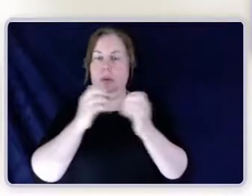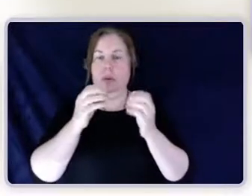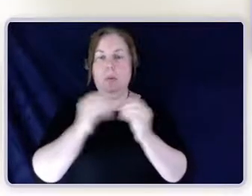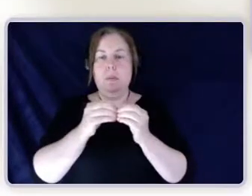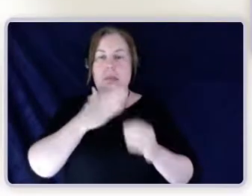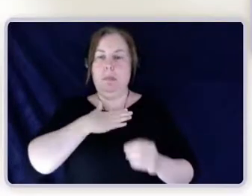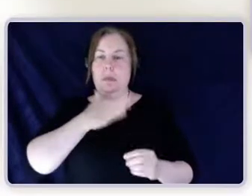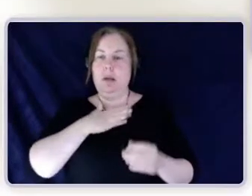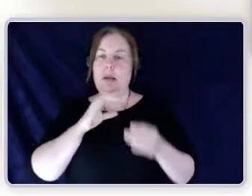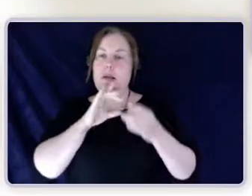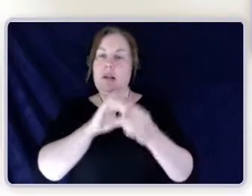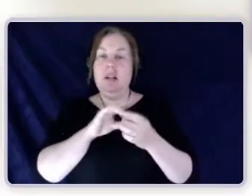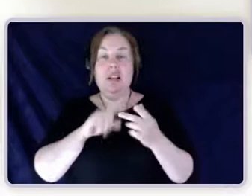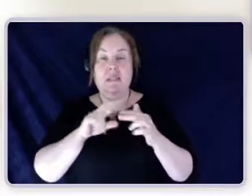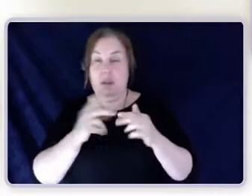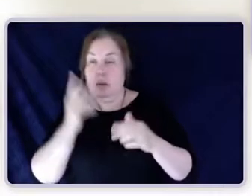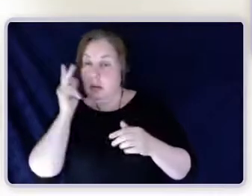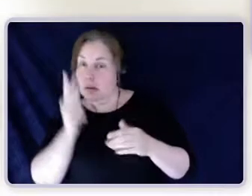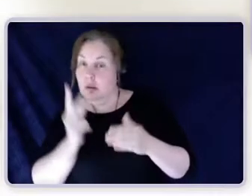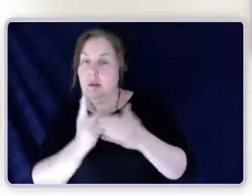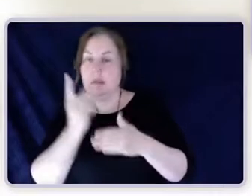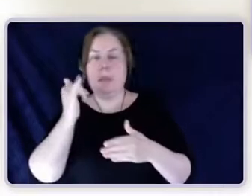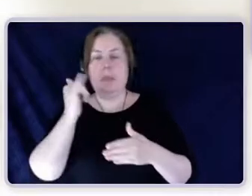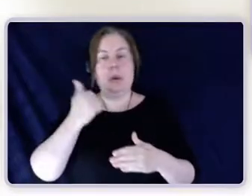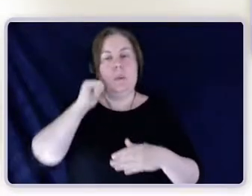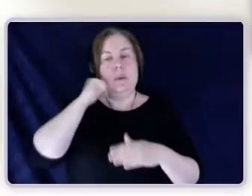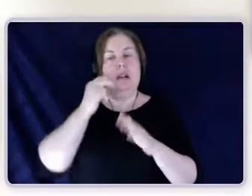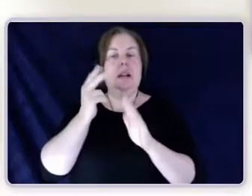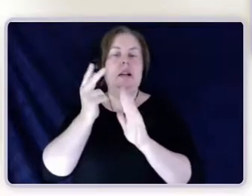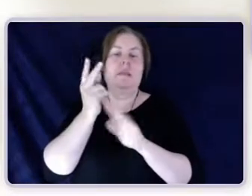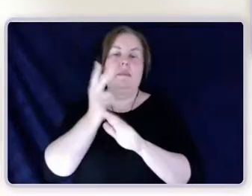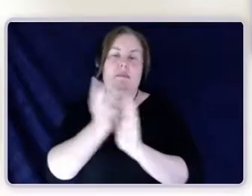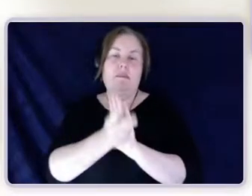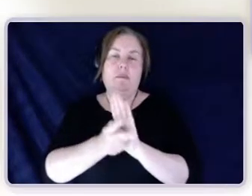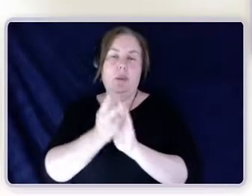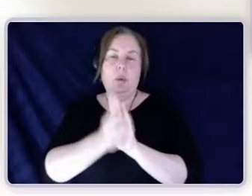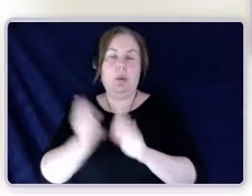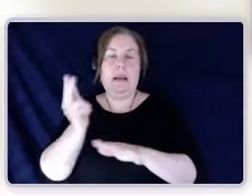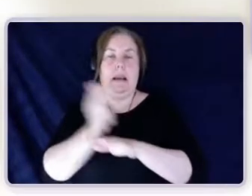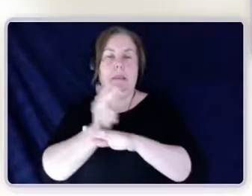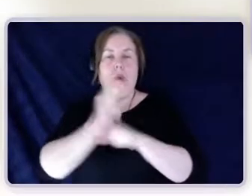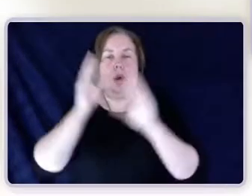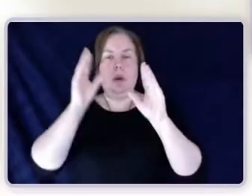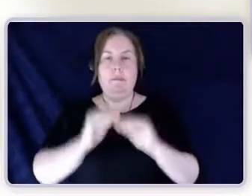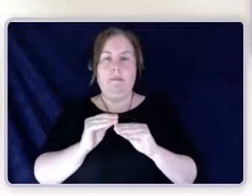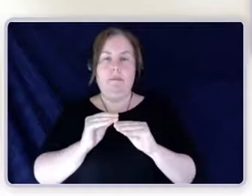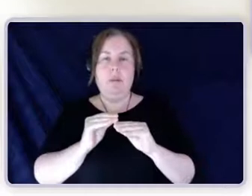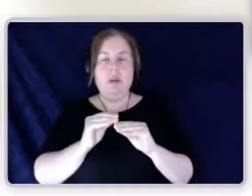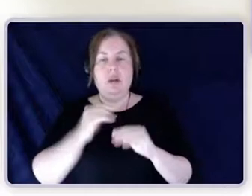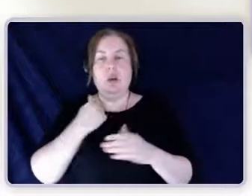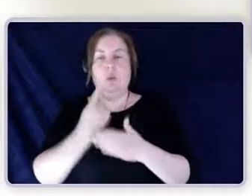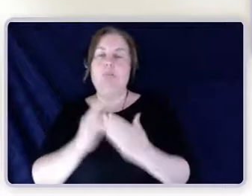and just talk, which will hopefully stabilize things. But I'll have to just take a couple of slides back because I think I